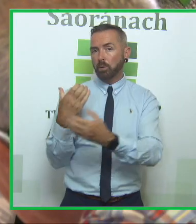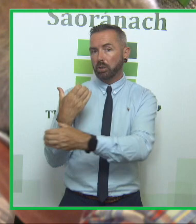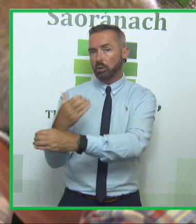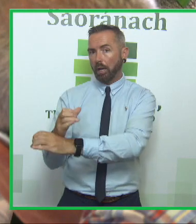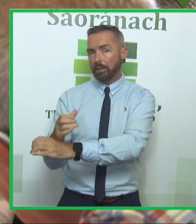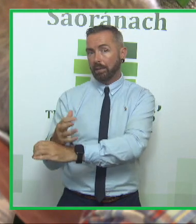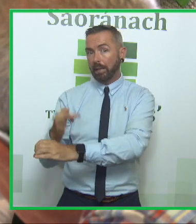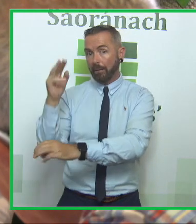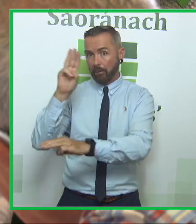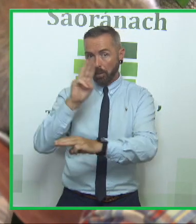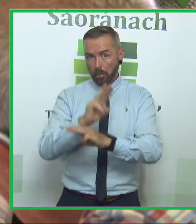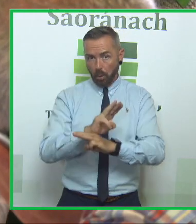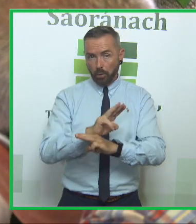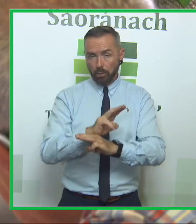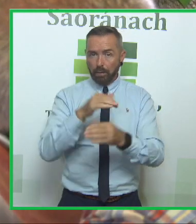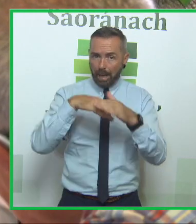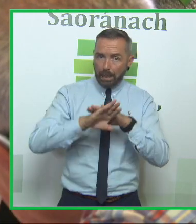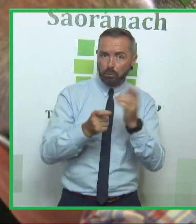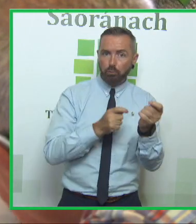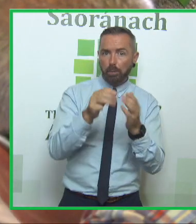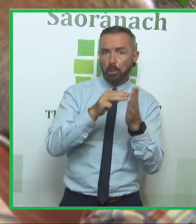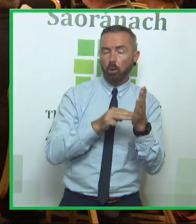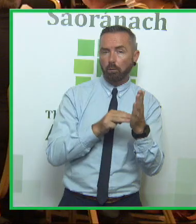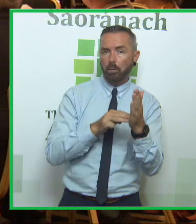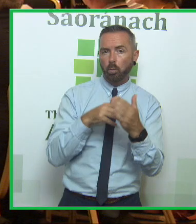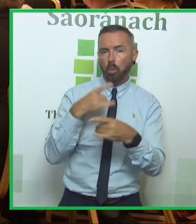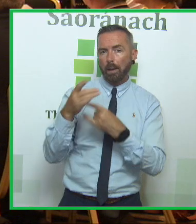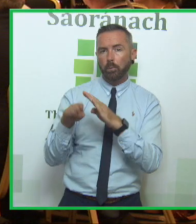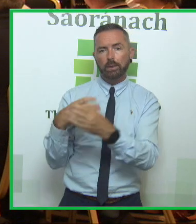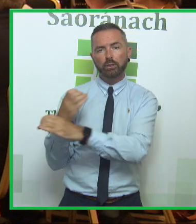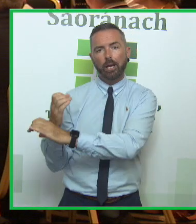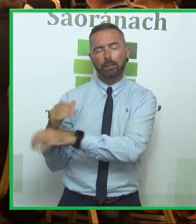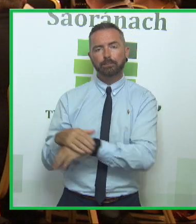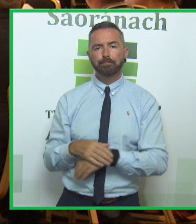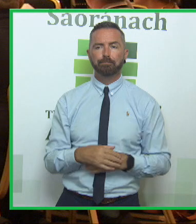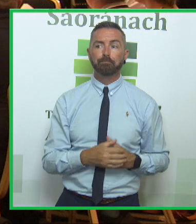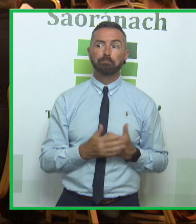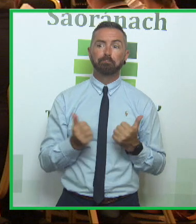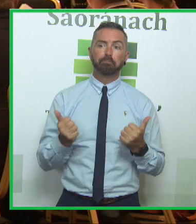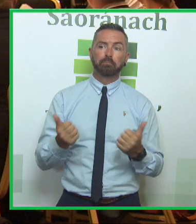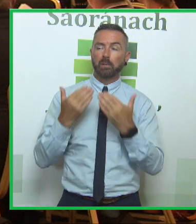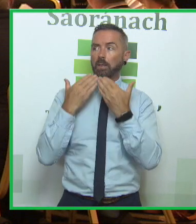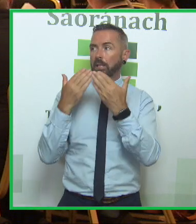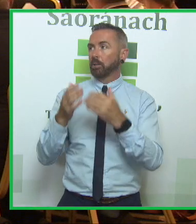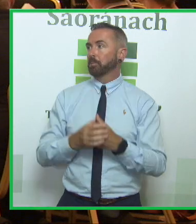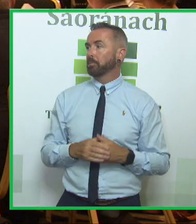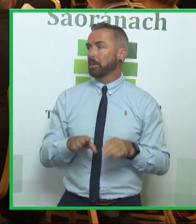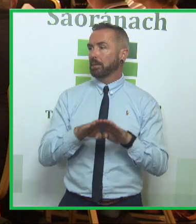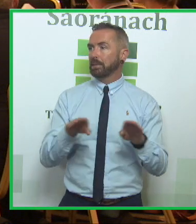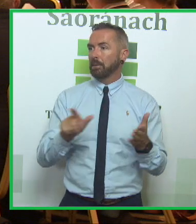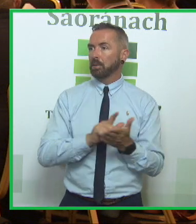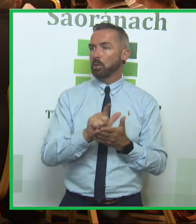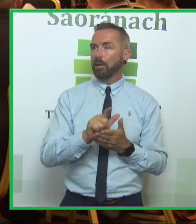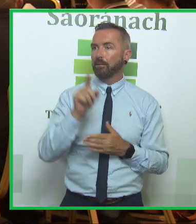to voluntarily take a treatment? Thank you. Thank you. We'll come down now. Just one second. Table 12.